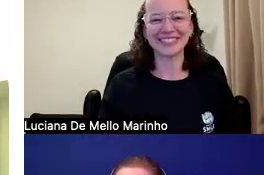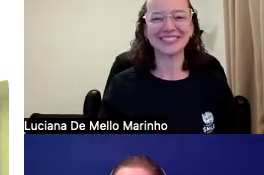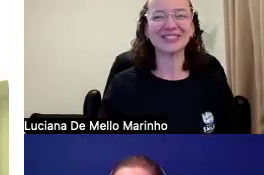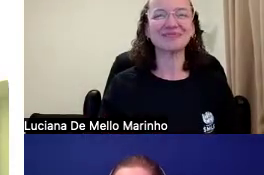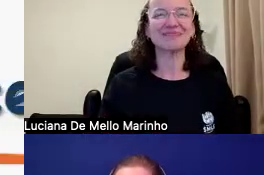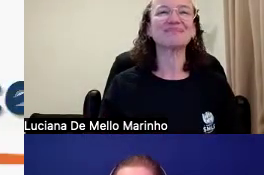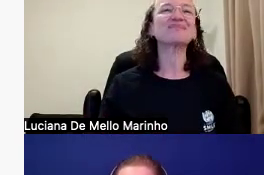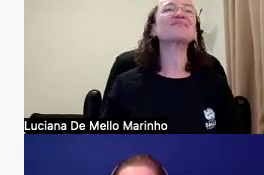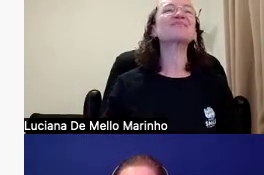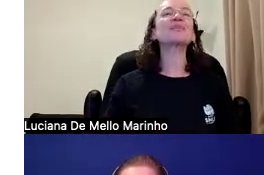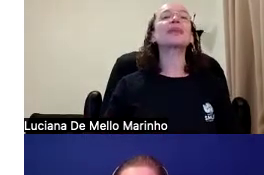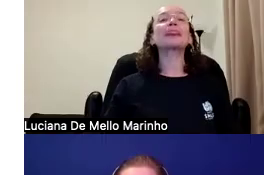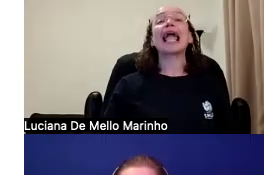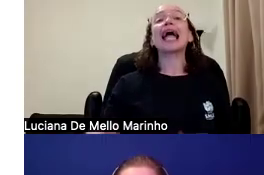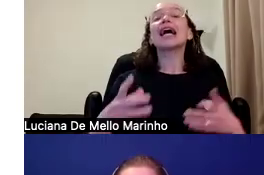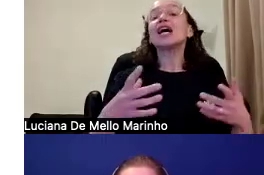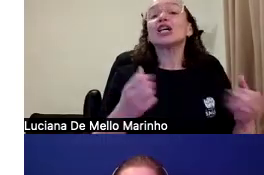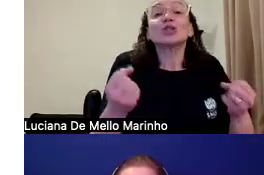lot.